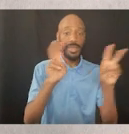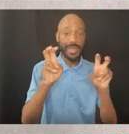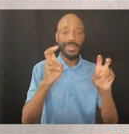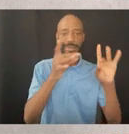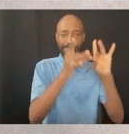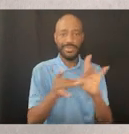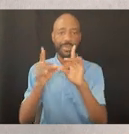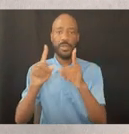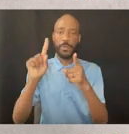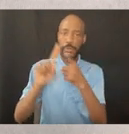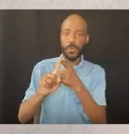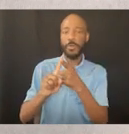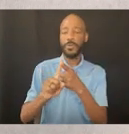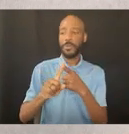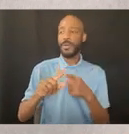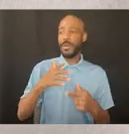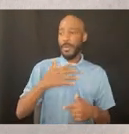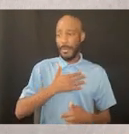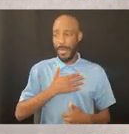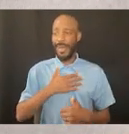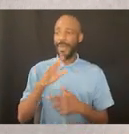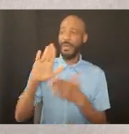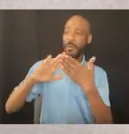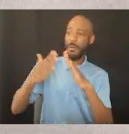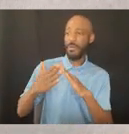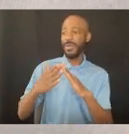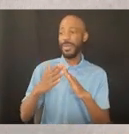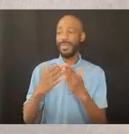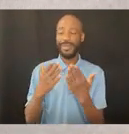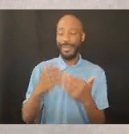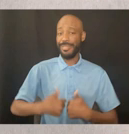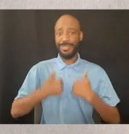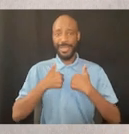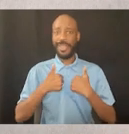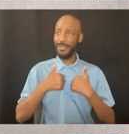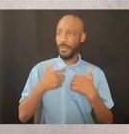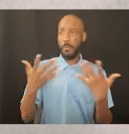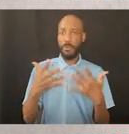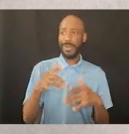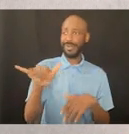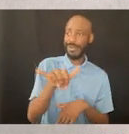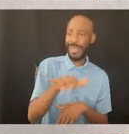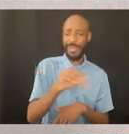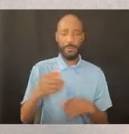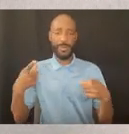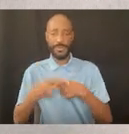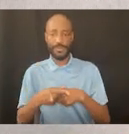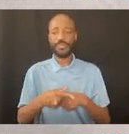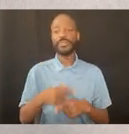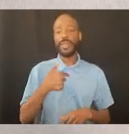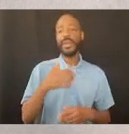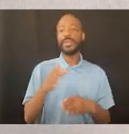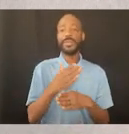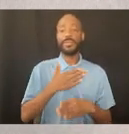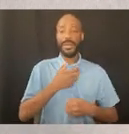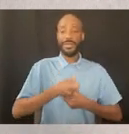the likeness and frictions between my urban life and my folk art aesthetic. I share my expression of the